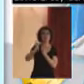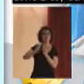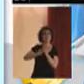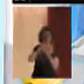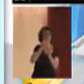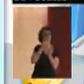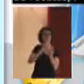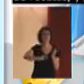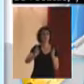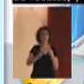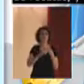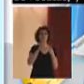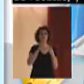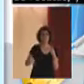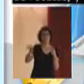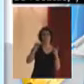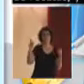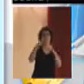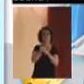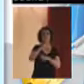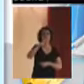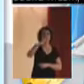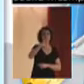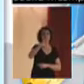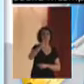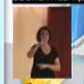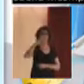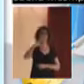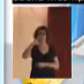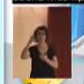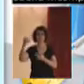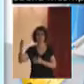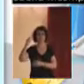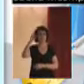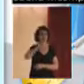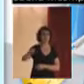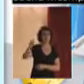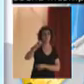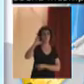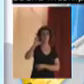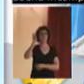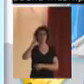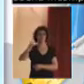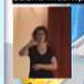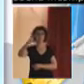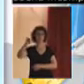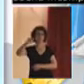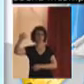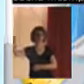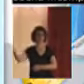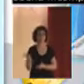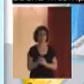a cooking book, and another one says something which cannot be read, DCF